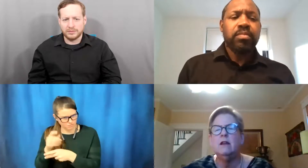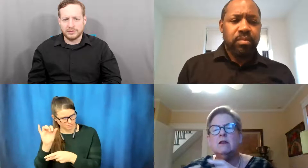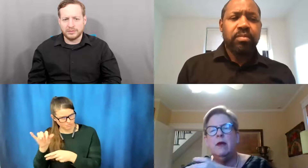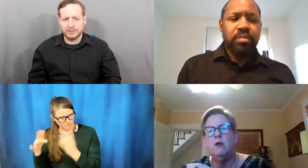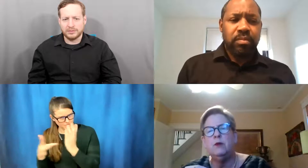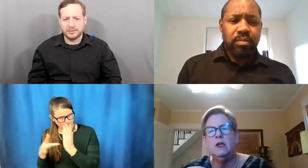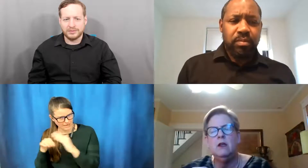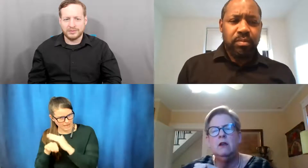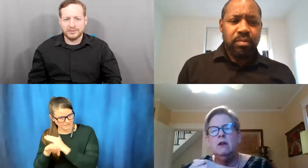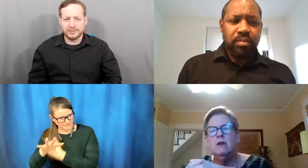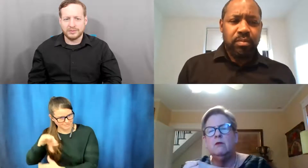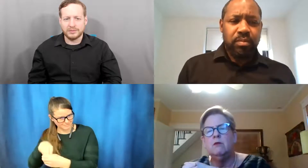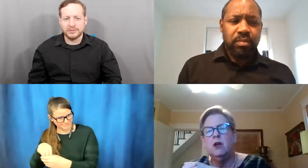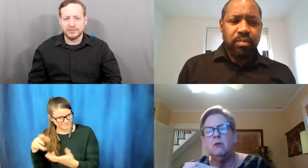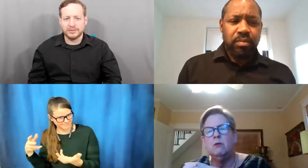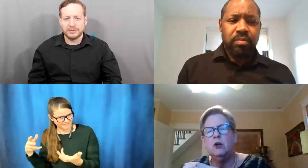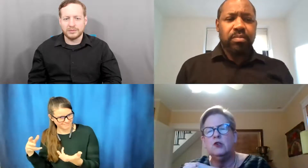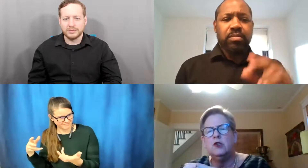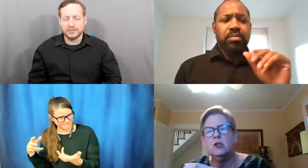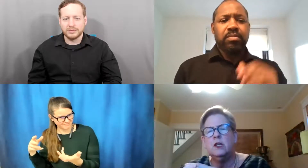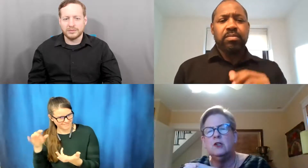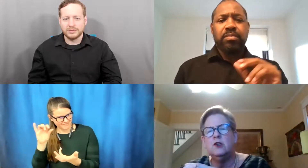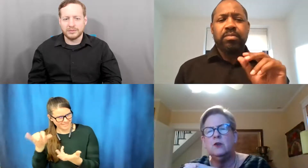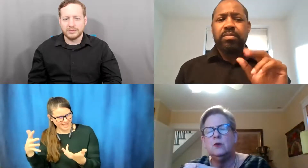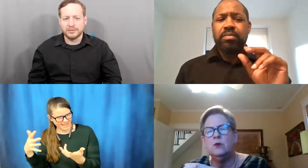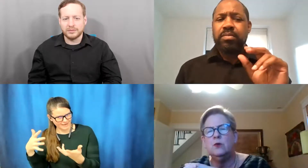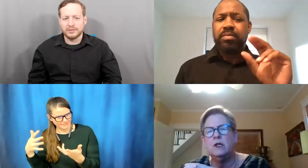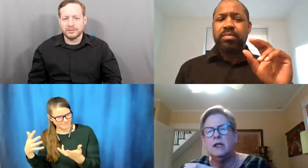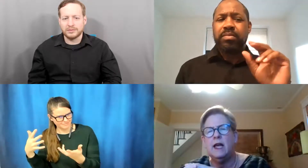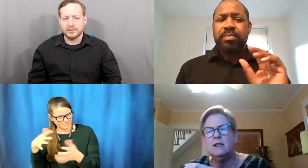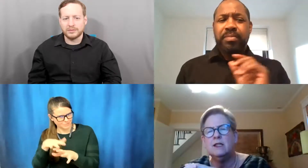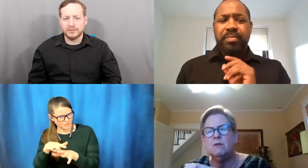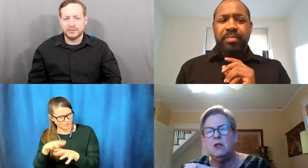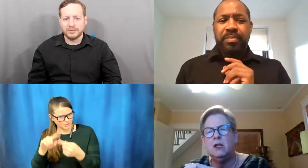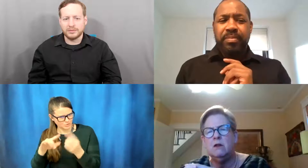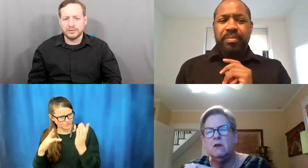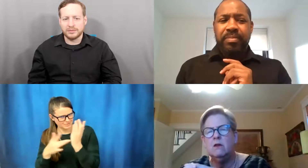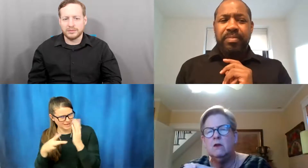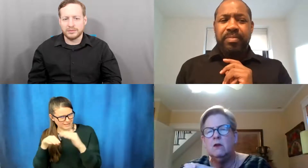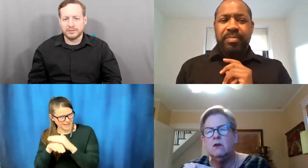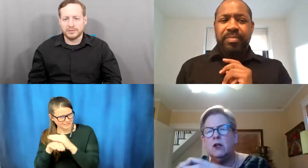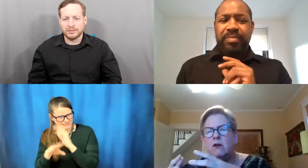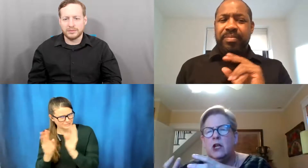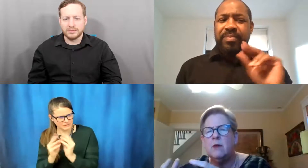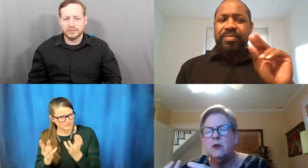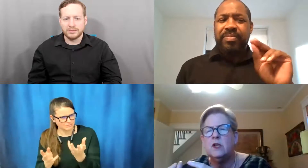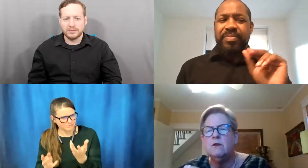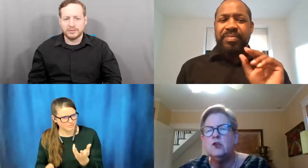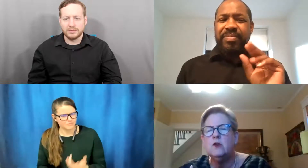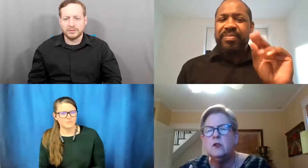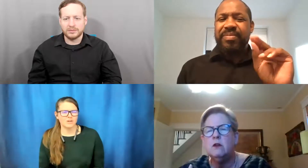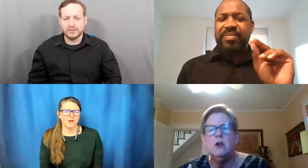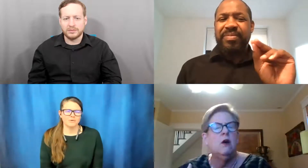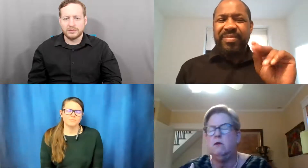Could that somehow be merged into a tech access meeting? Talking about those